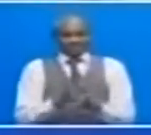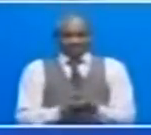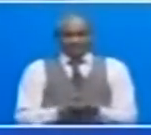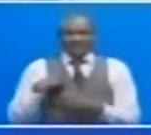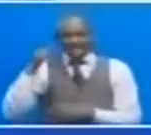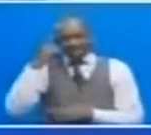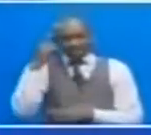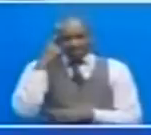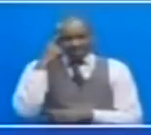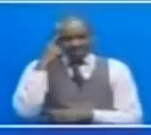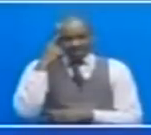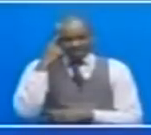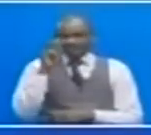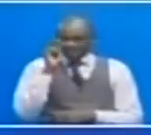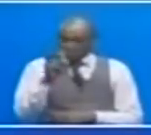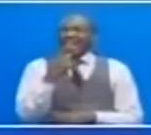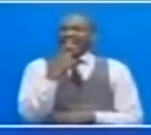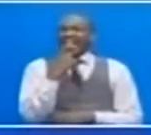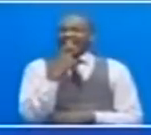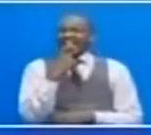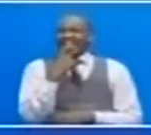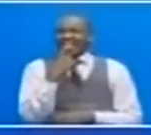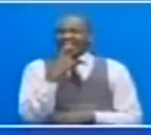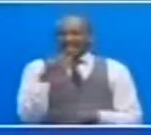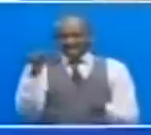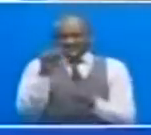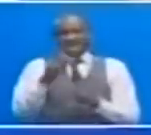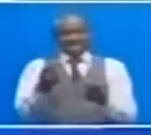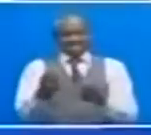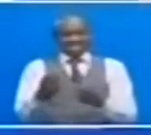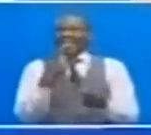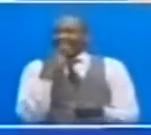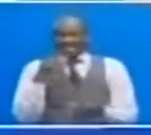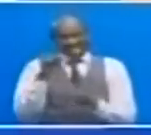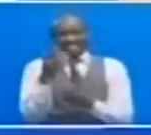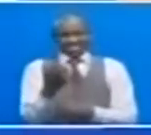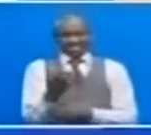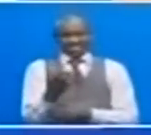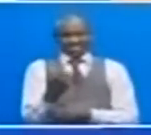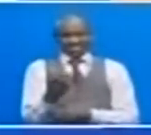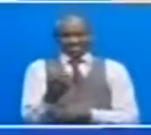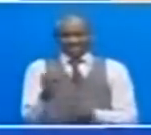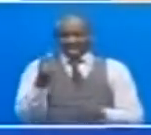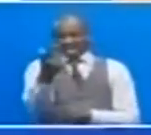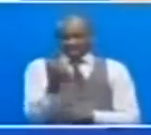I remember I saw a red car coming, just a red